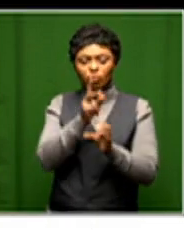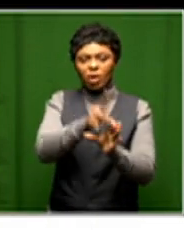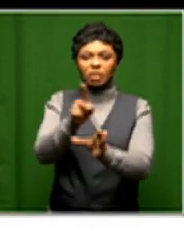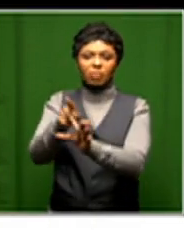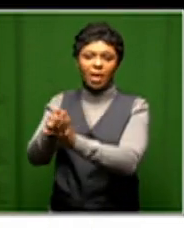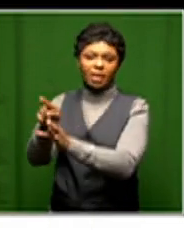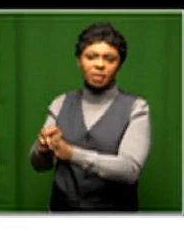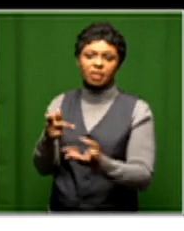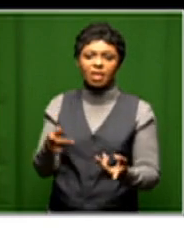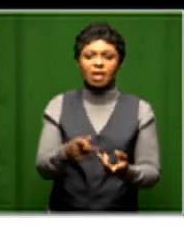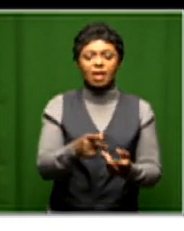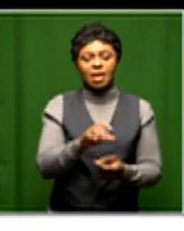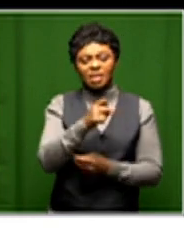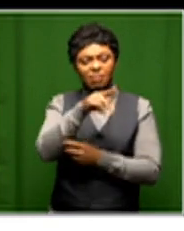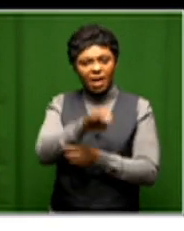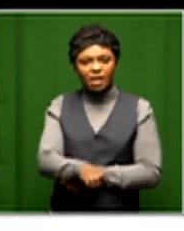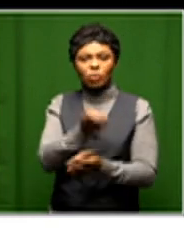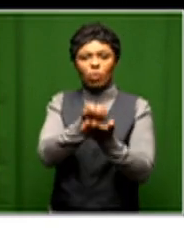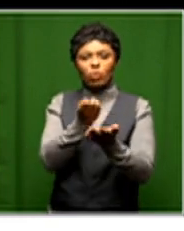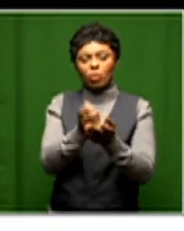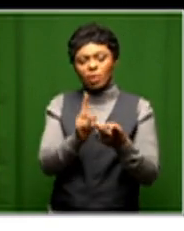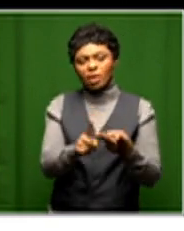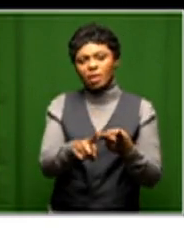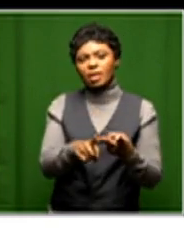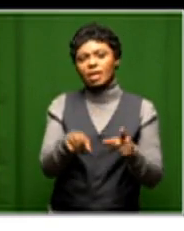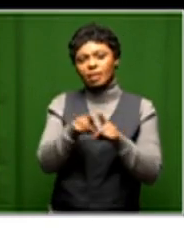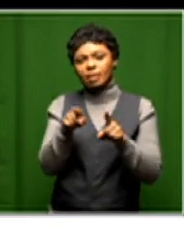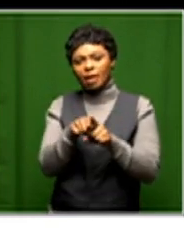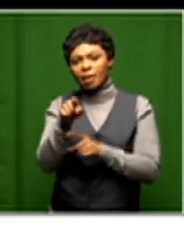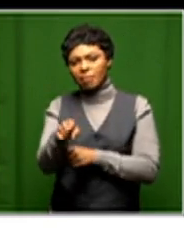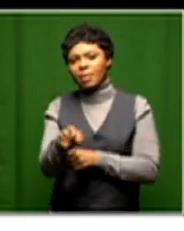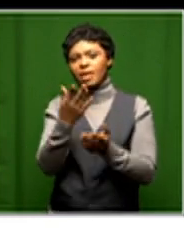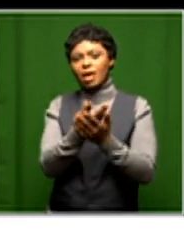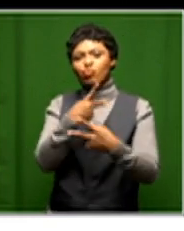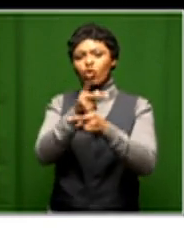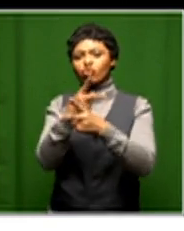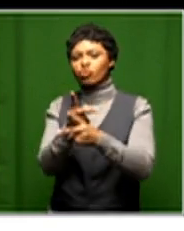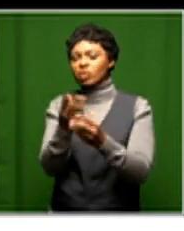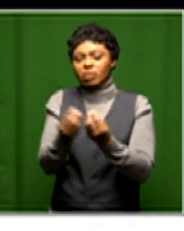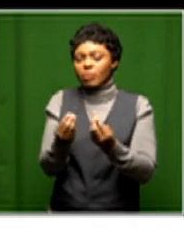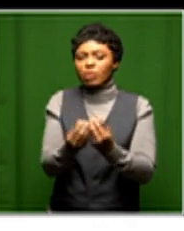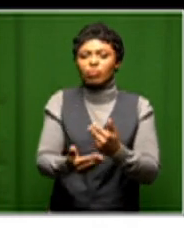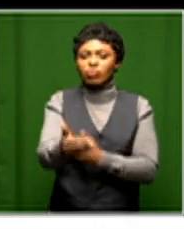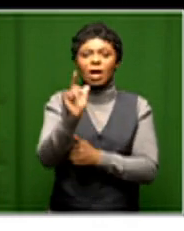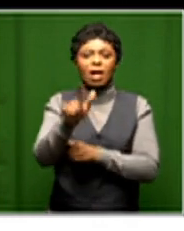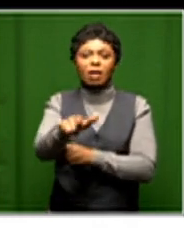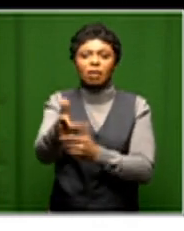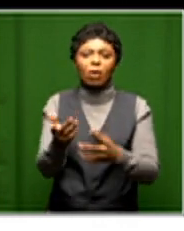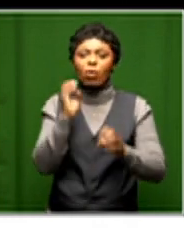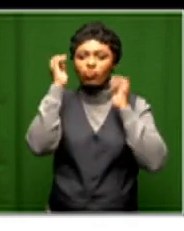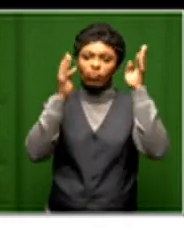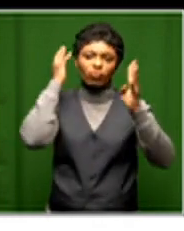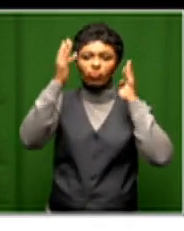in space economy and become producers, inventors, than being the